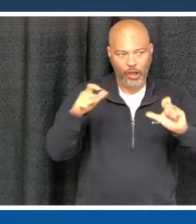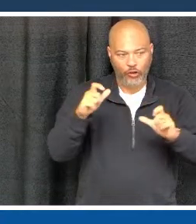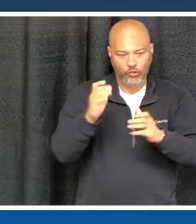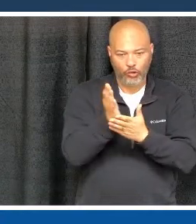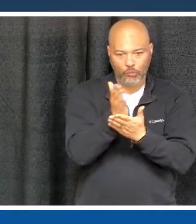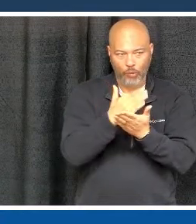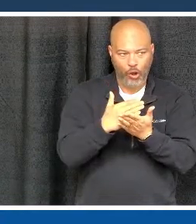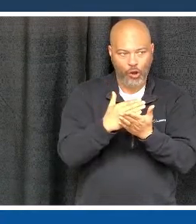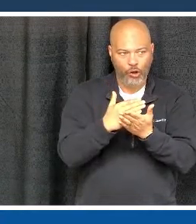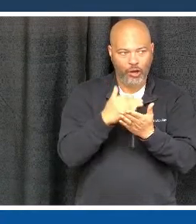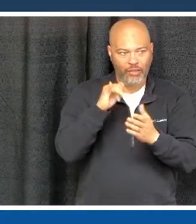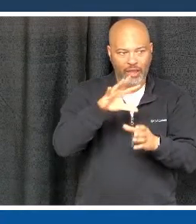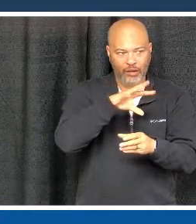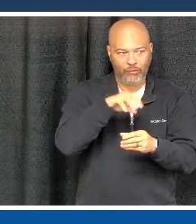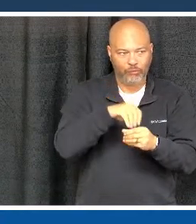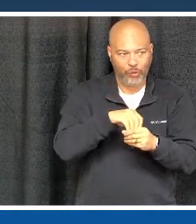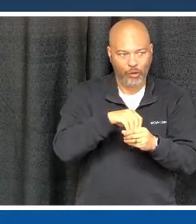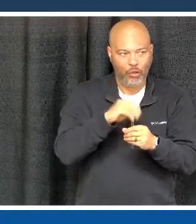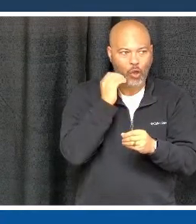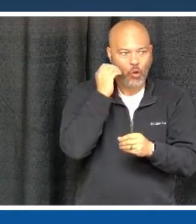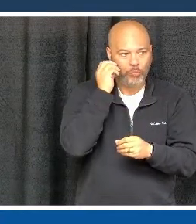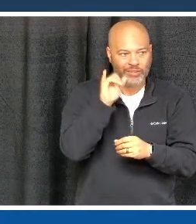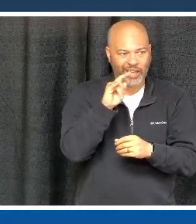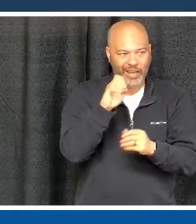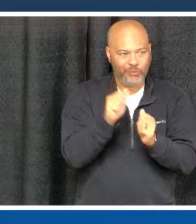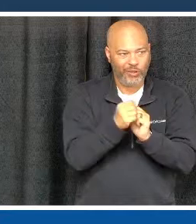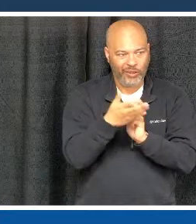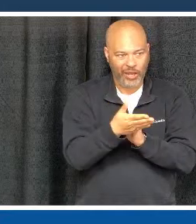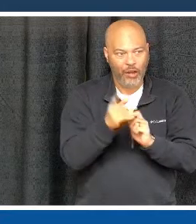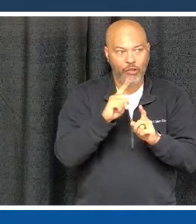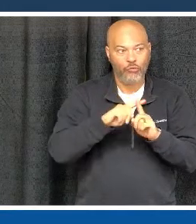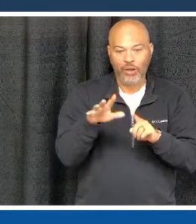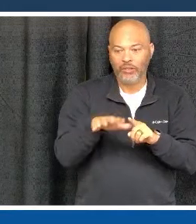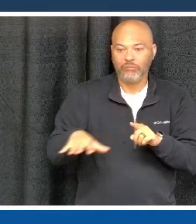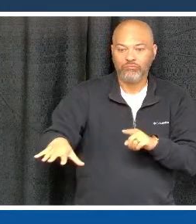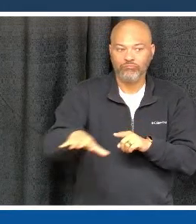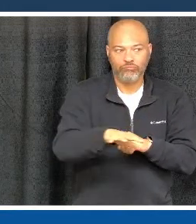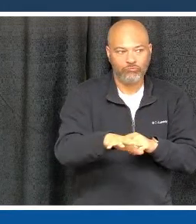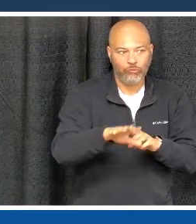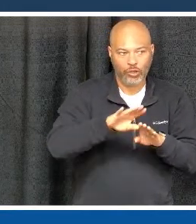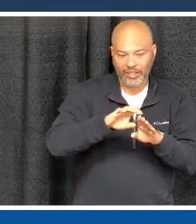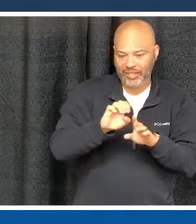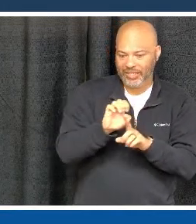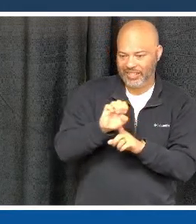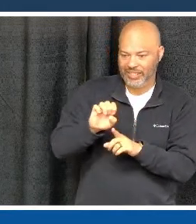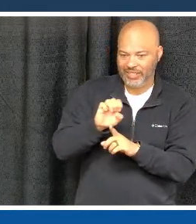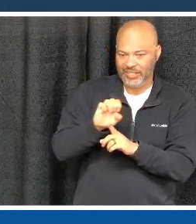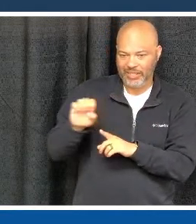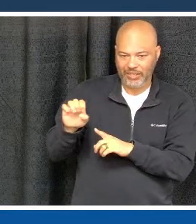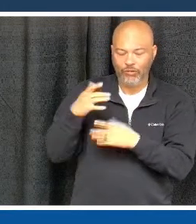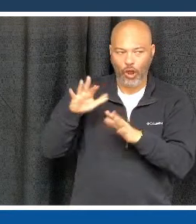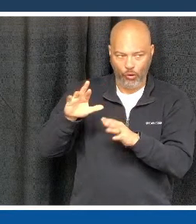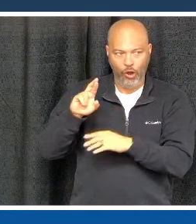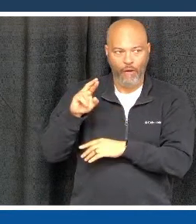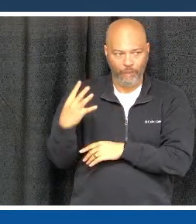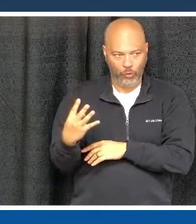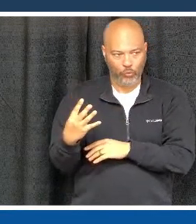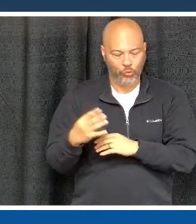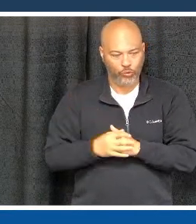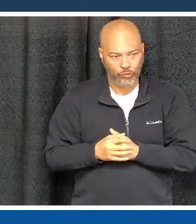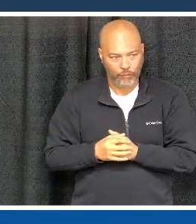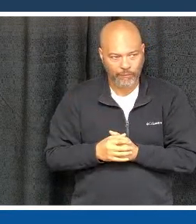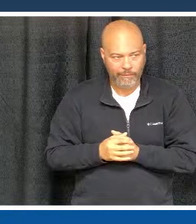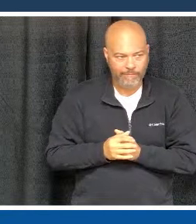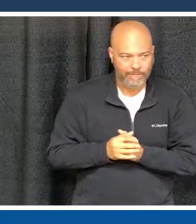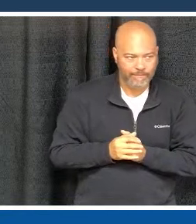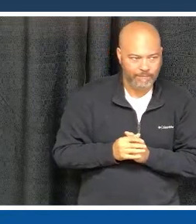parcel that contained a home site on it. The rest of the parcel goes to the east and is already zoned R4. I'll show you that